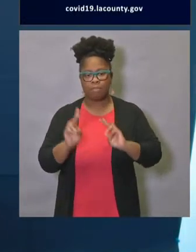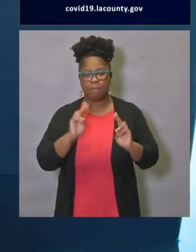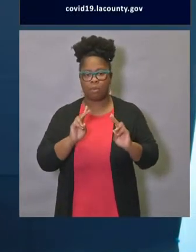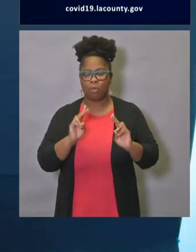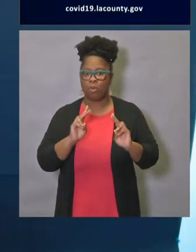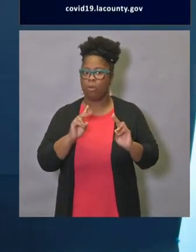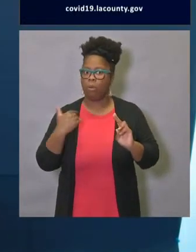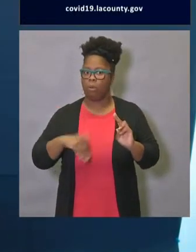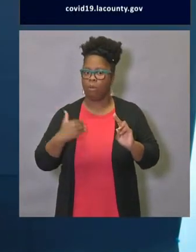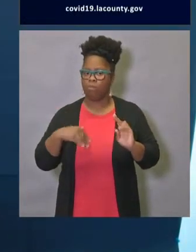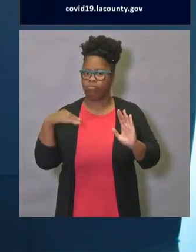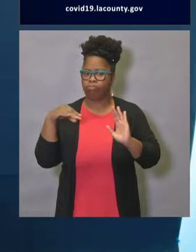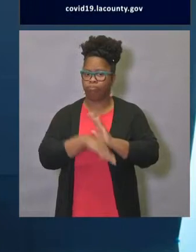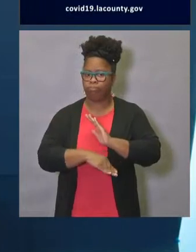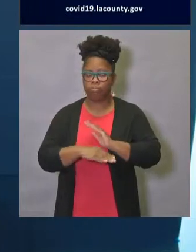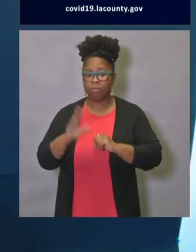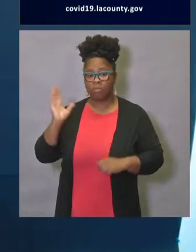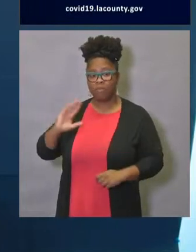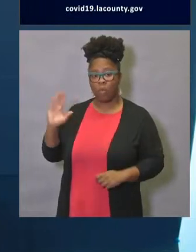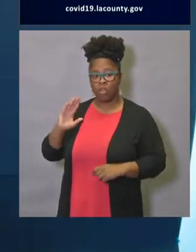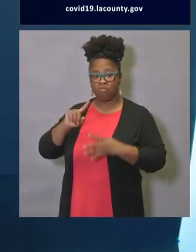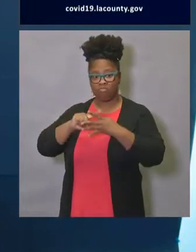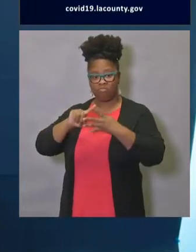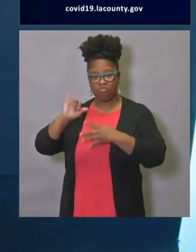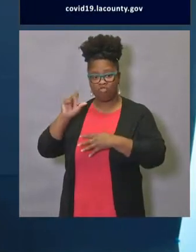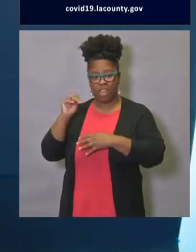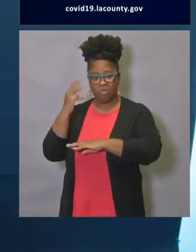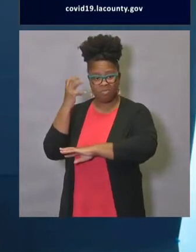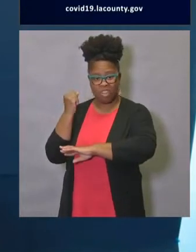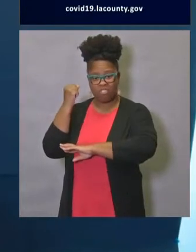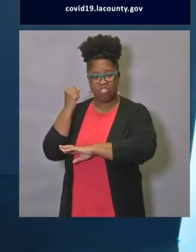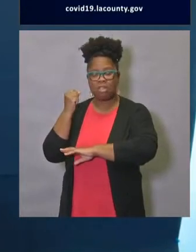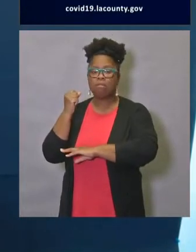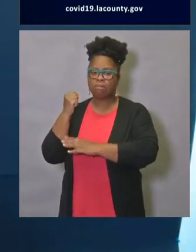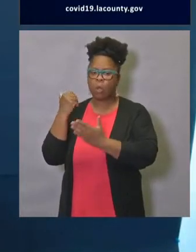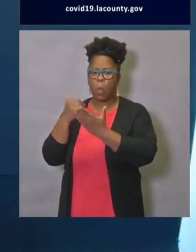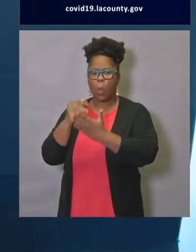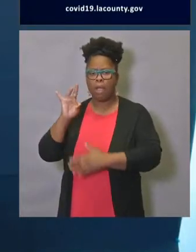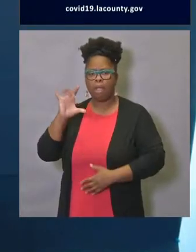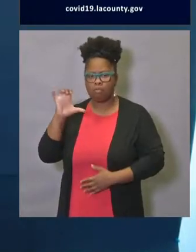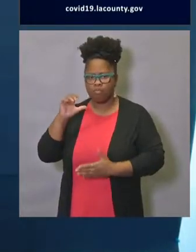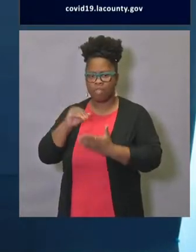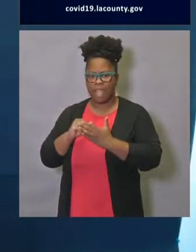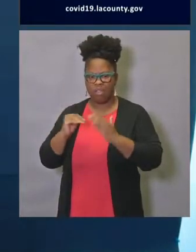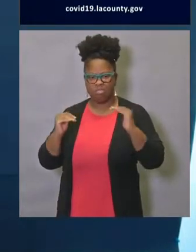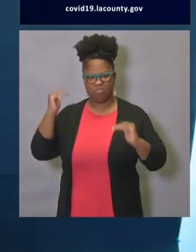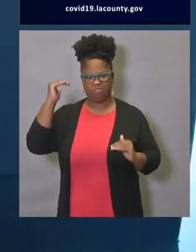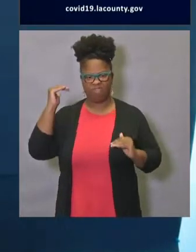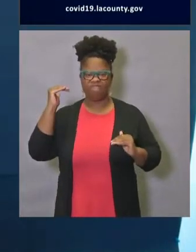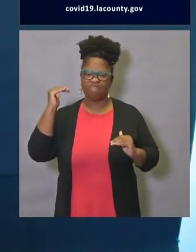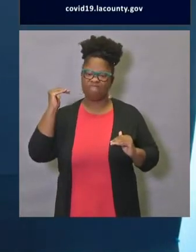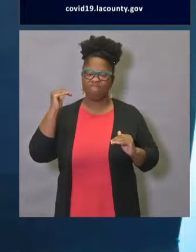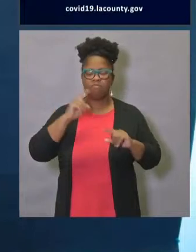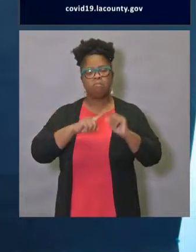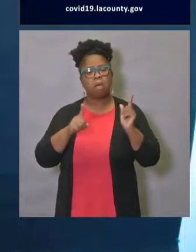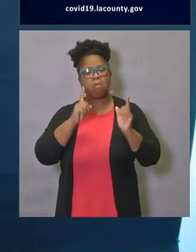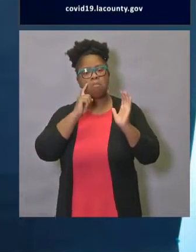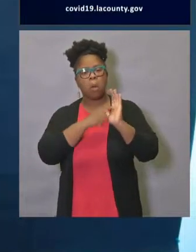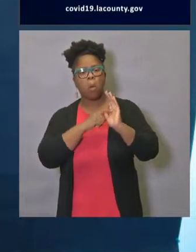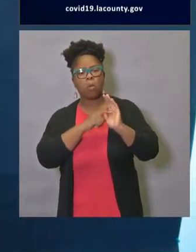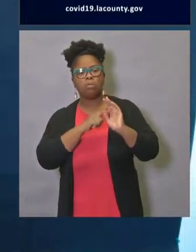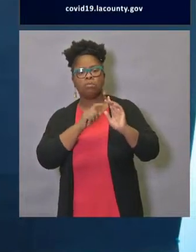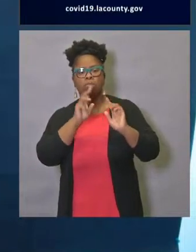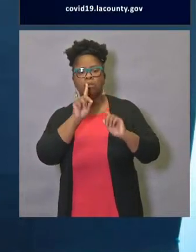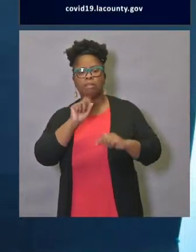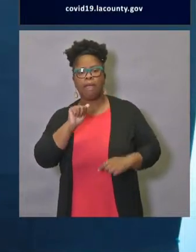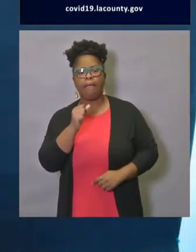significantly declined from a peak at the beginning of January of nearly 800,000. But again, all of the data is located on the COVID-19 testing